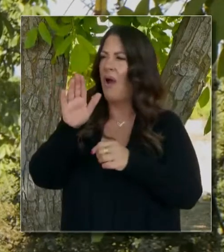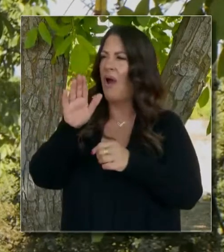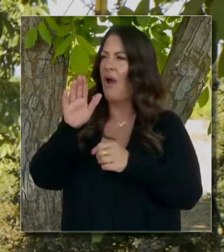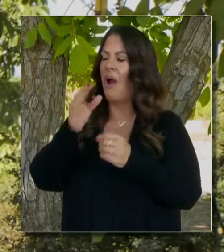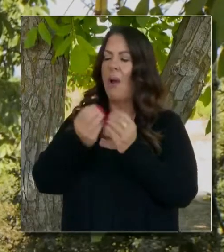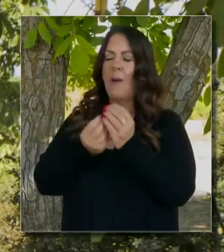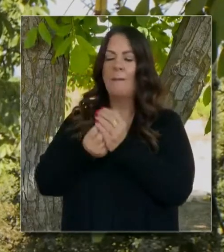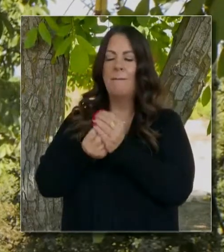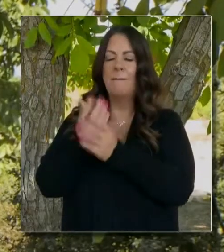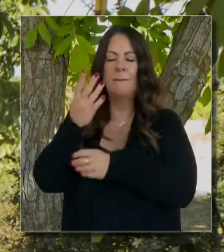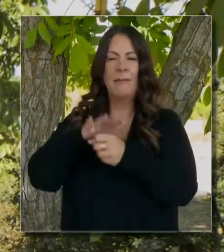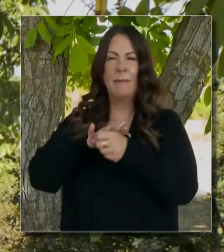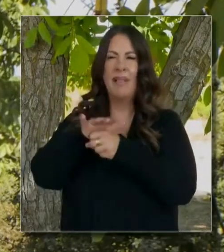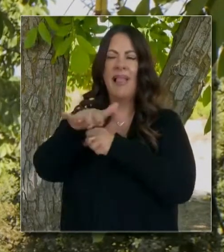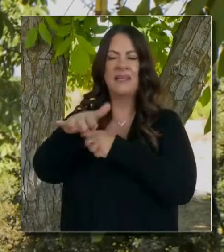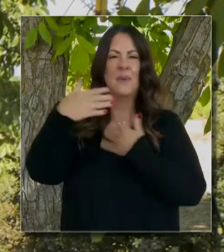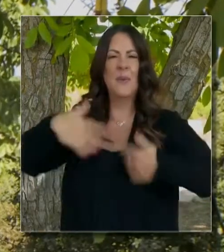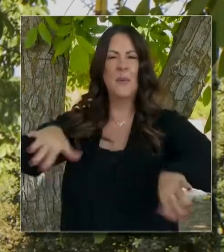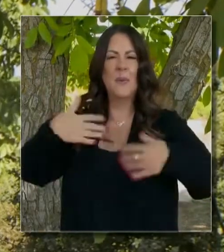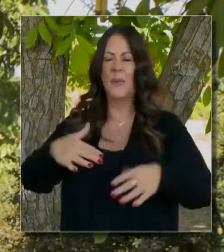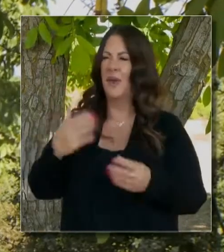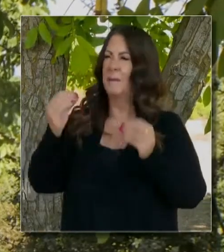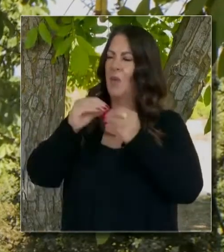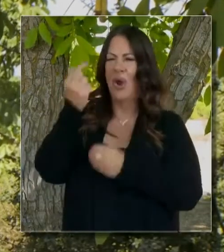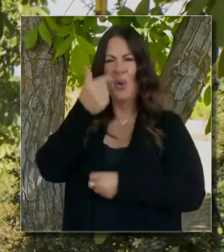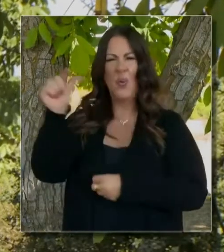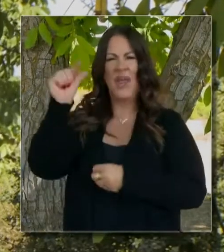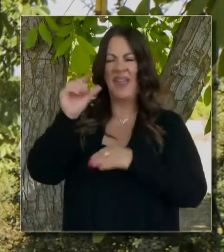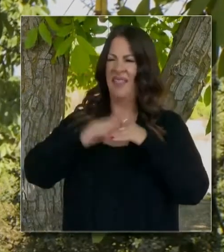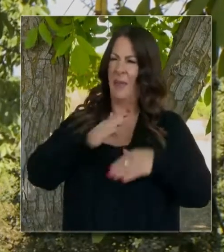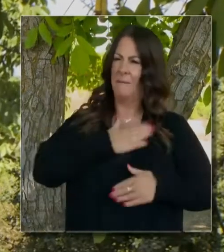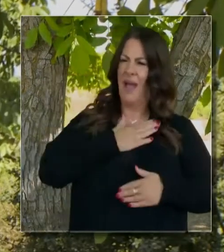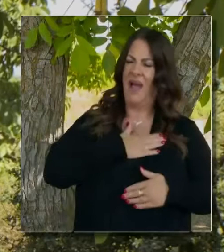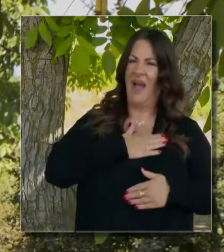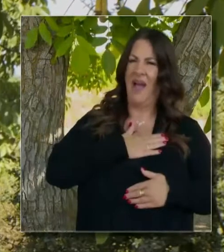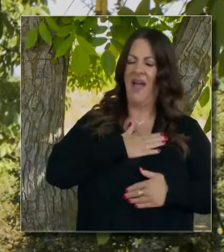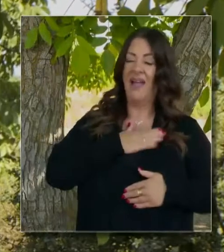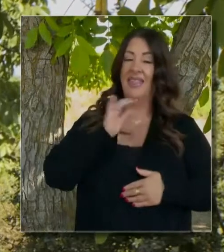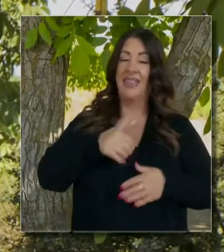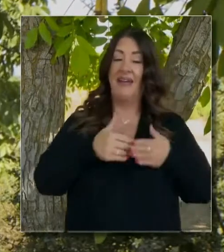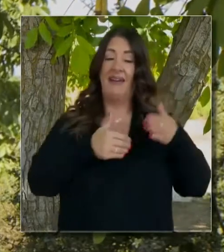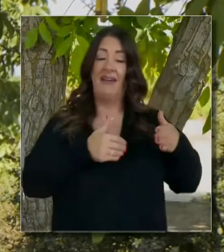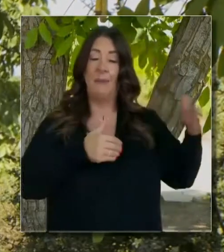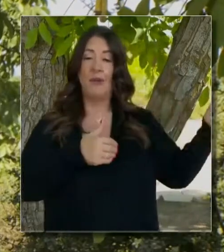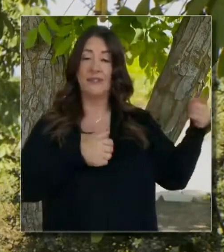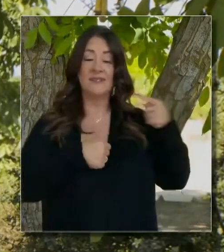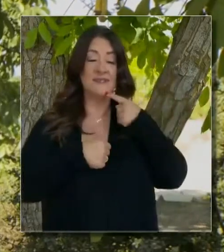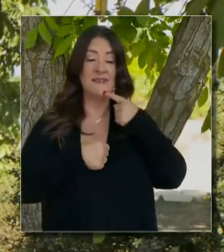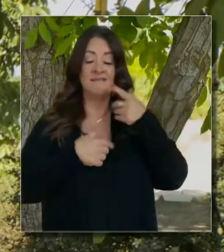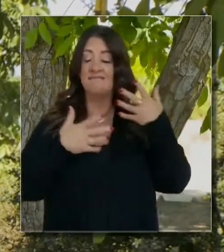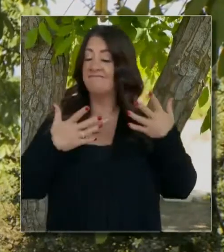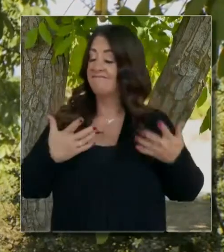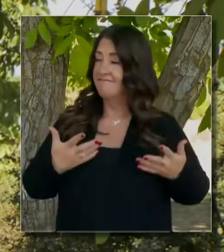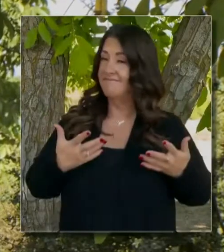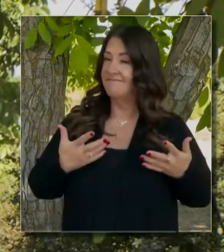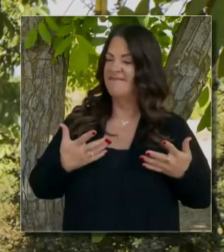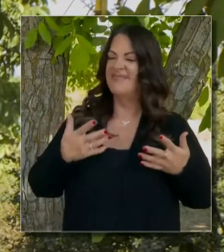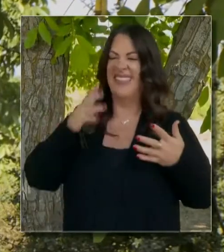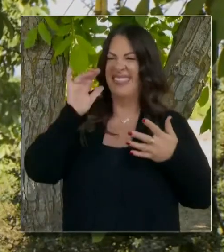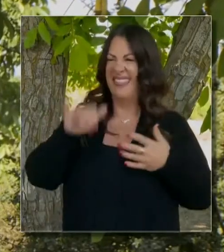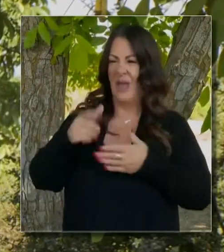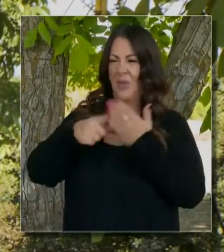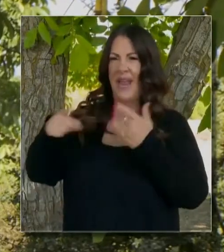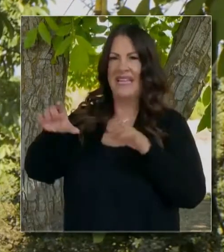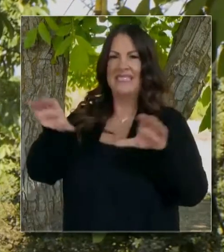years on your property than other properties? Why does it just seem more vibrant? And that all goes to the spirit of this executive order. It's